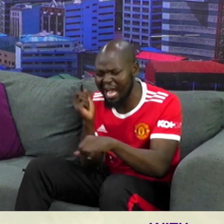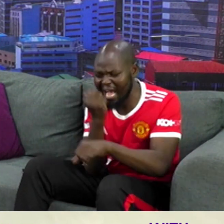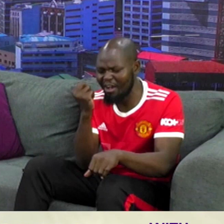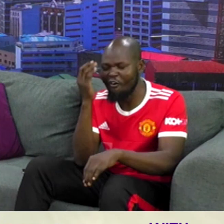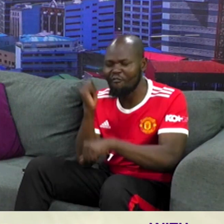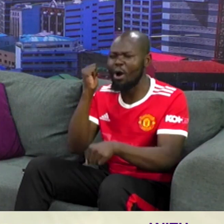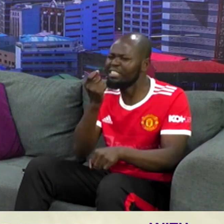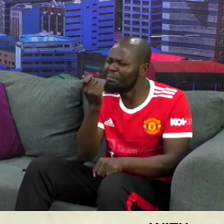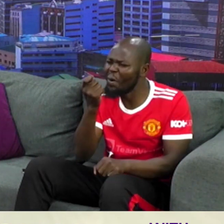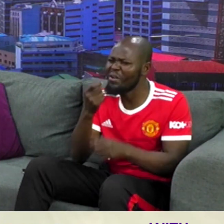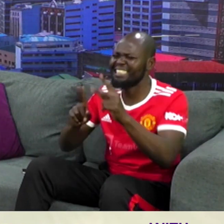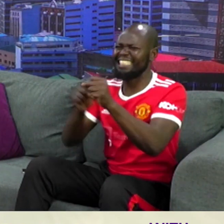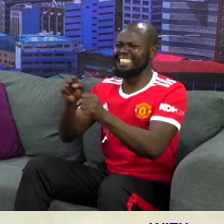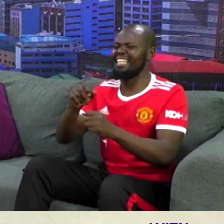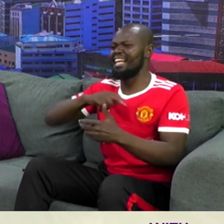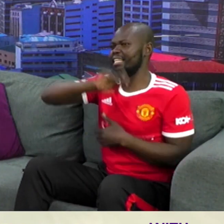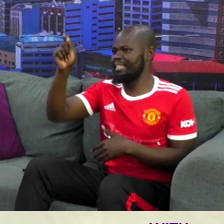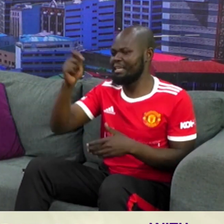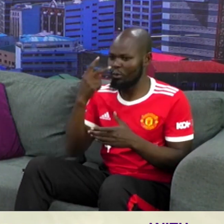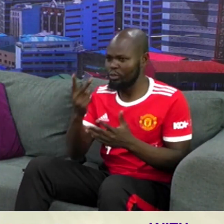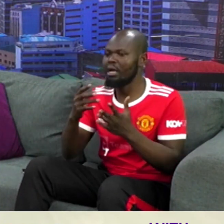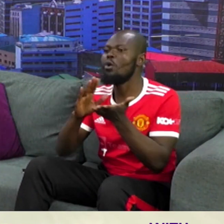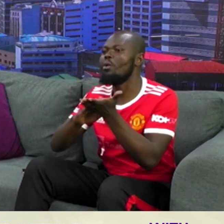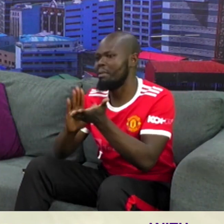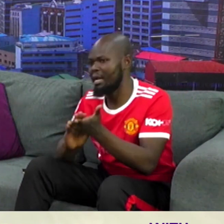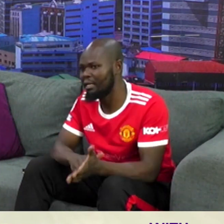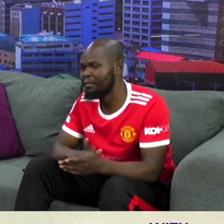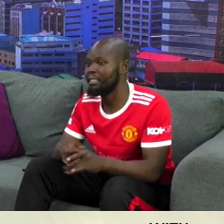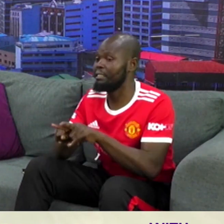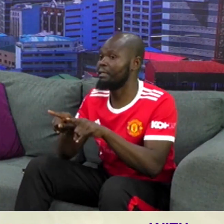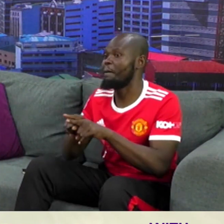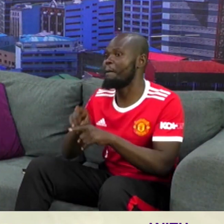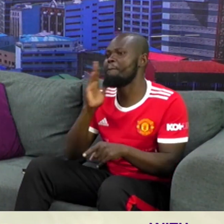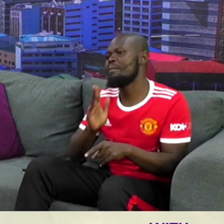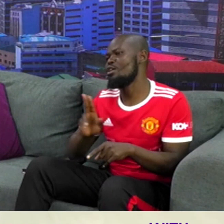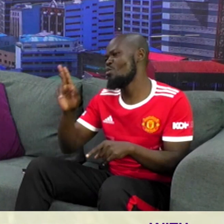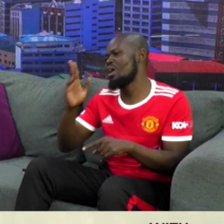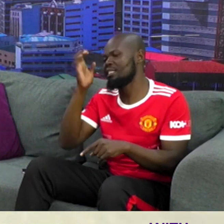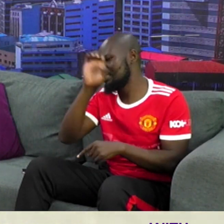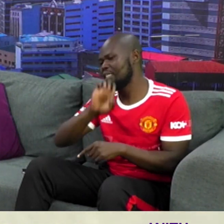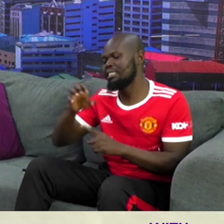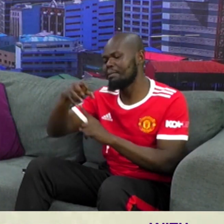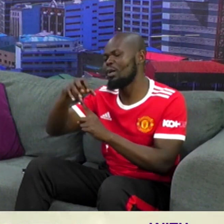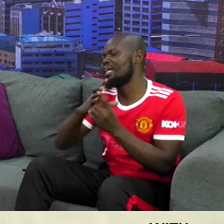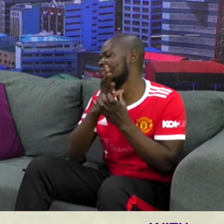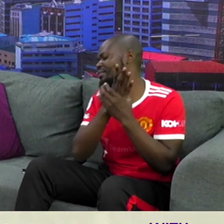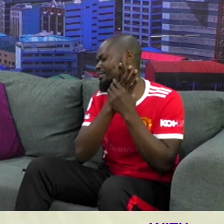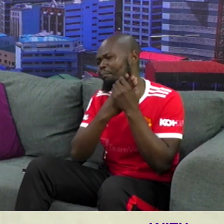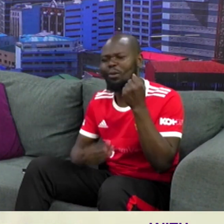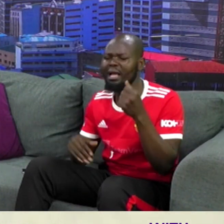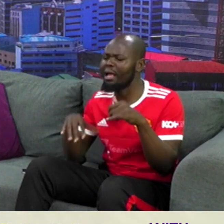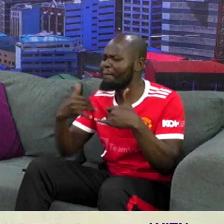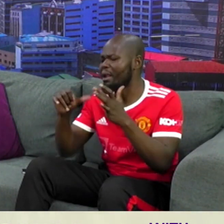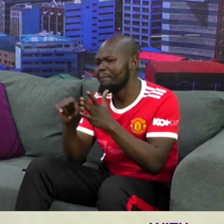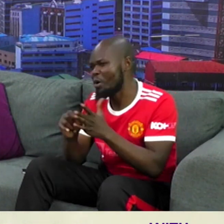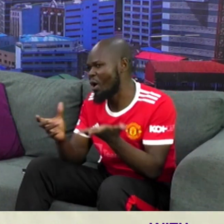They fought about something very little, and then we saw how they went home with a card.